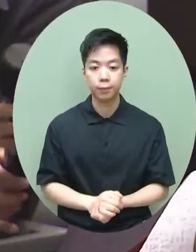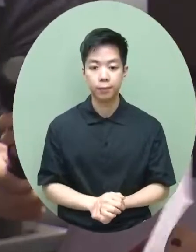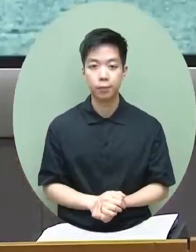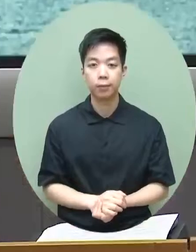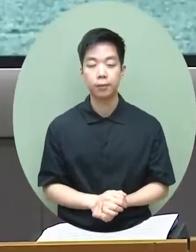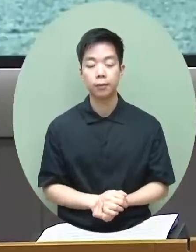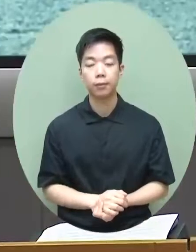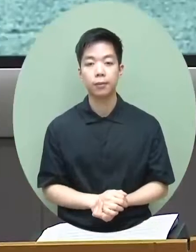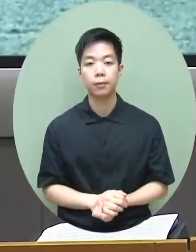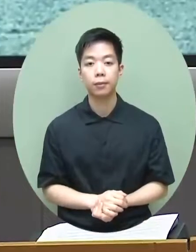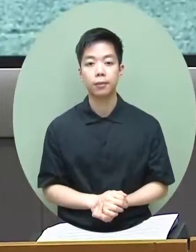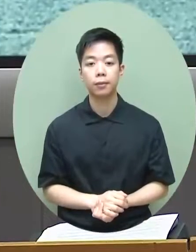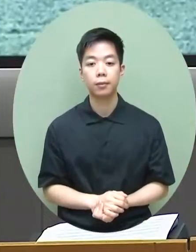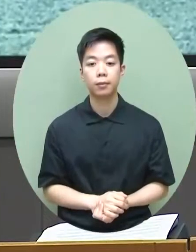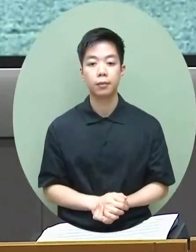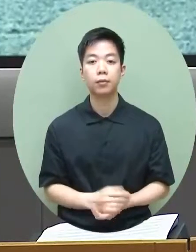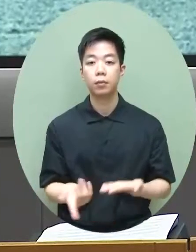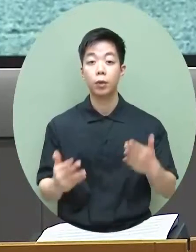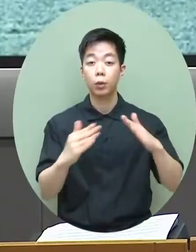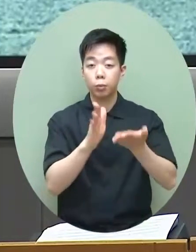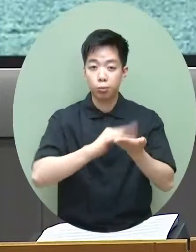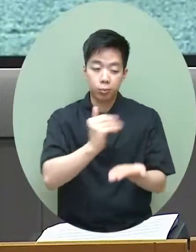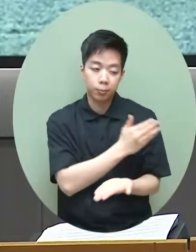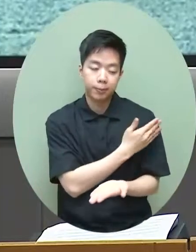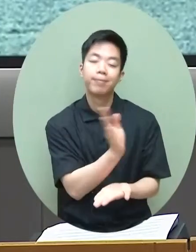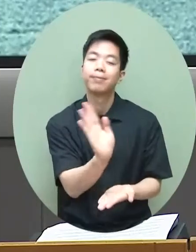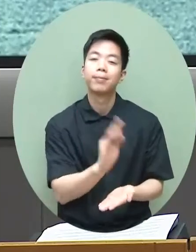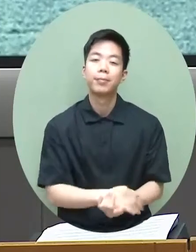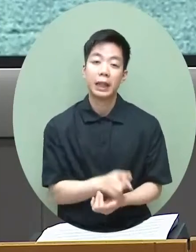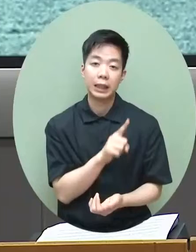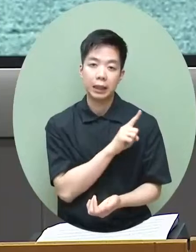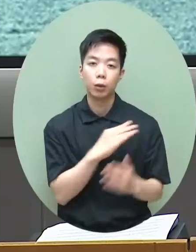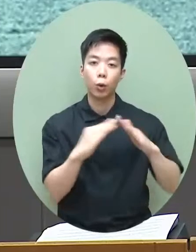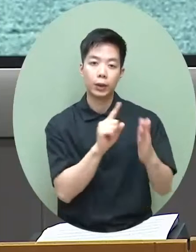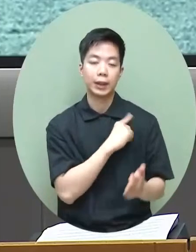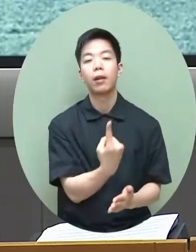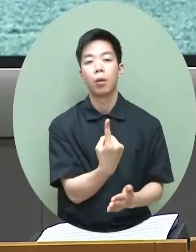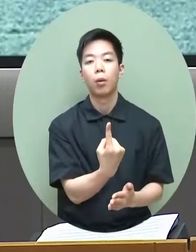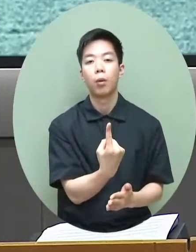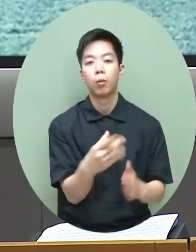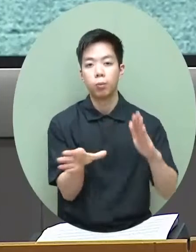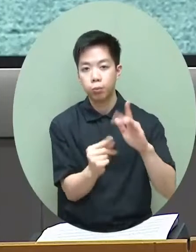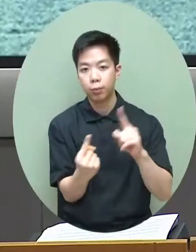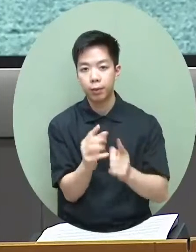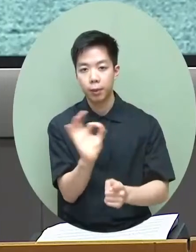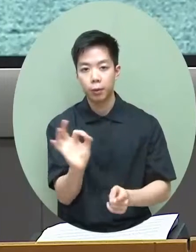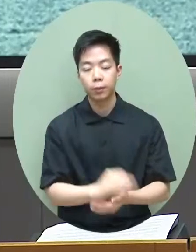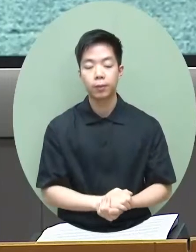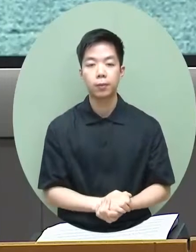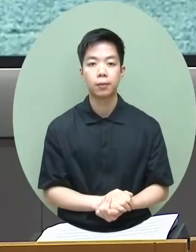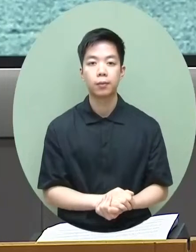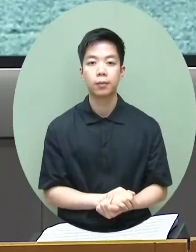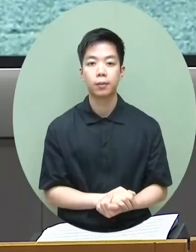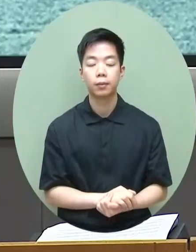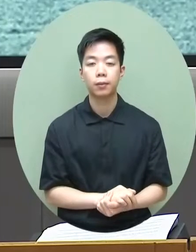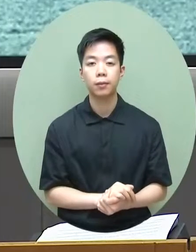Well, the case was not, you mentioned, was not a domestic helper. The person lived alone, so he didn't have any family members.